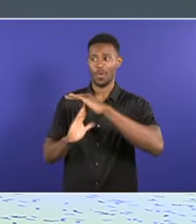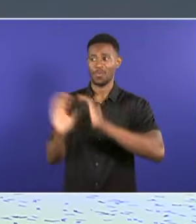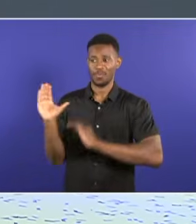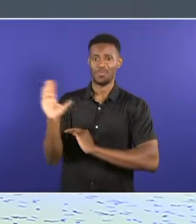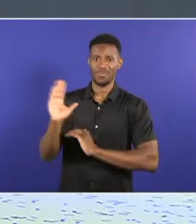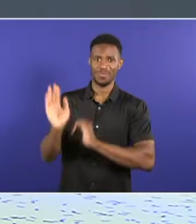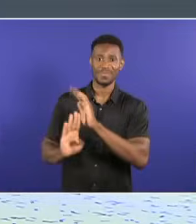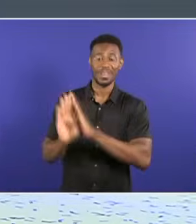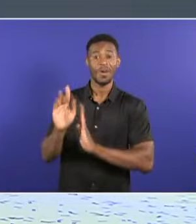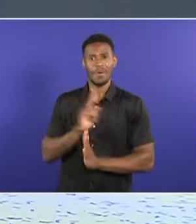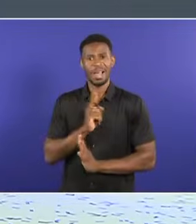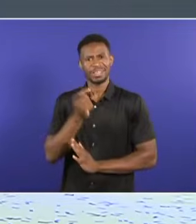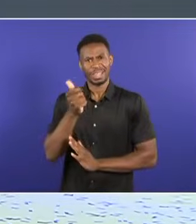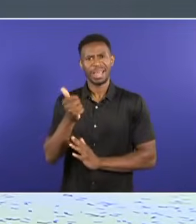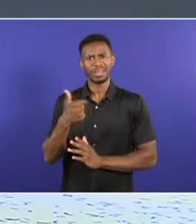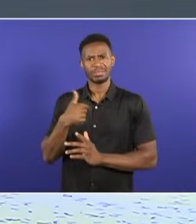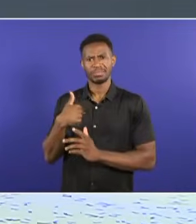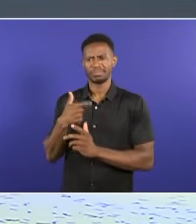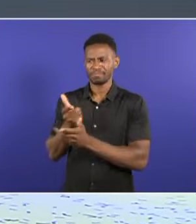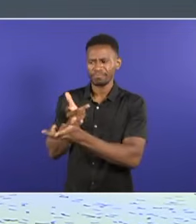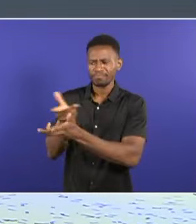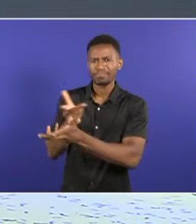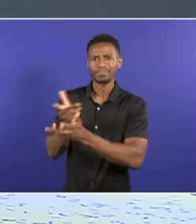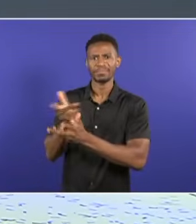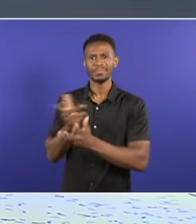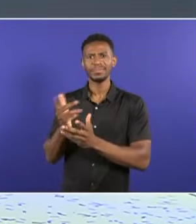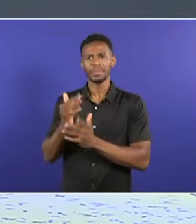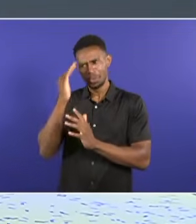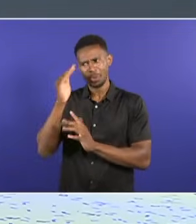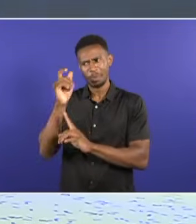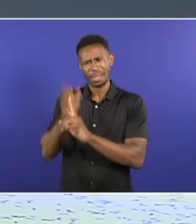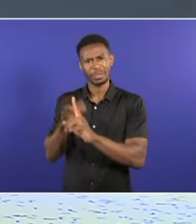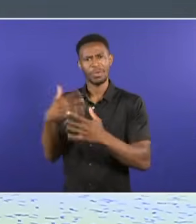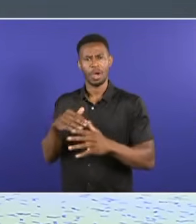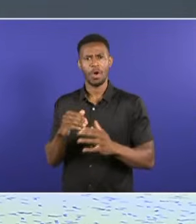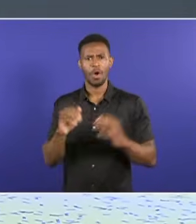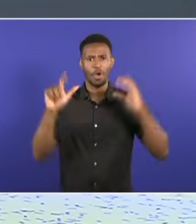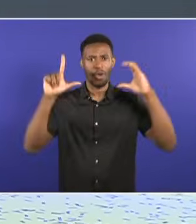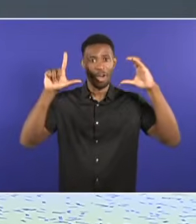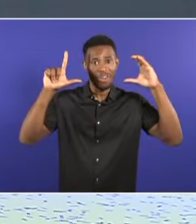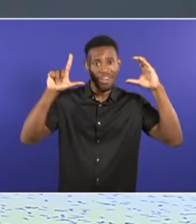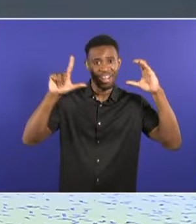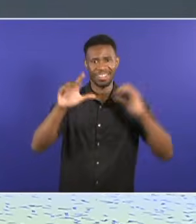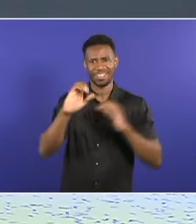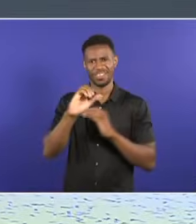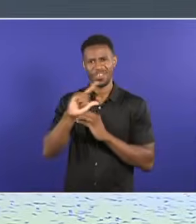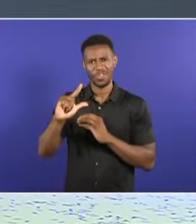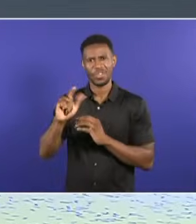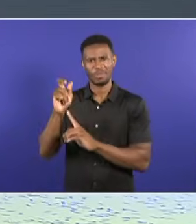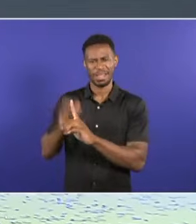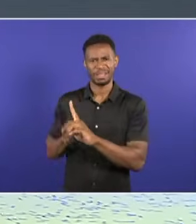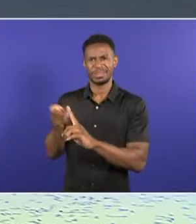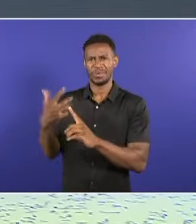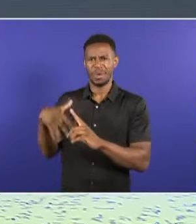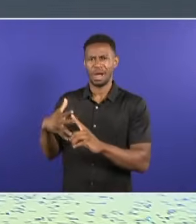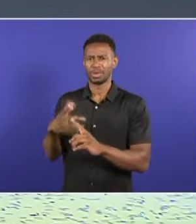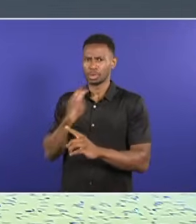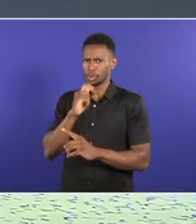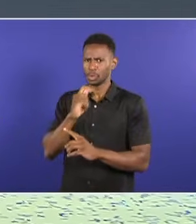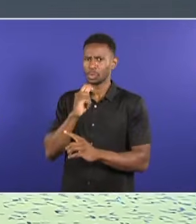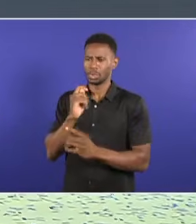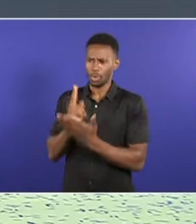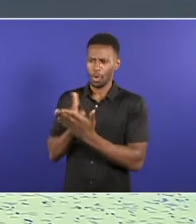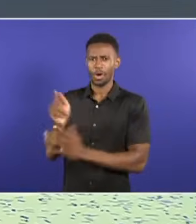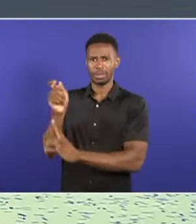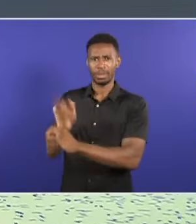I've got to know him a bit. What a cool and genuine guy, and what a positive campaign that you ran. And let me